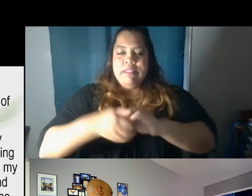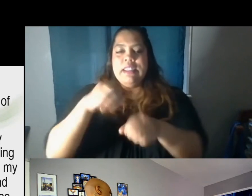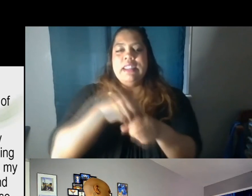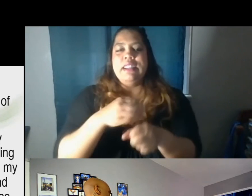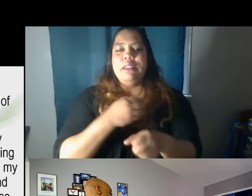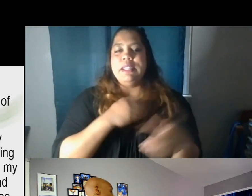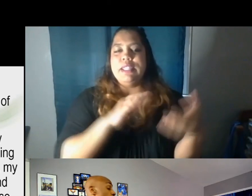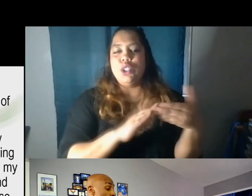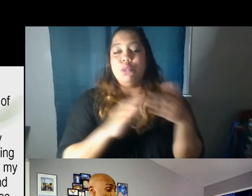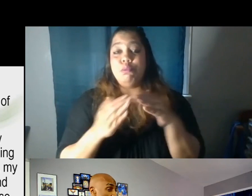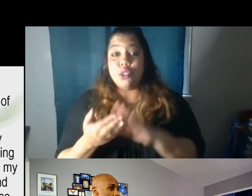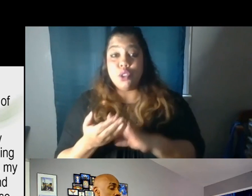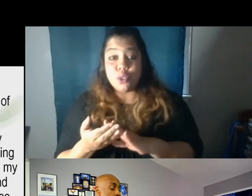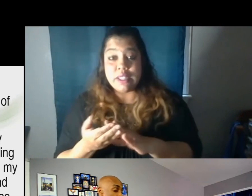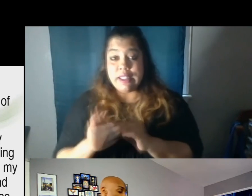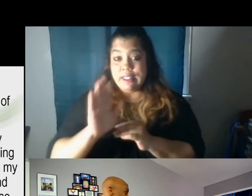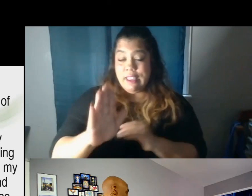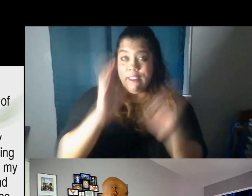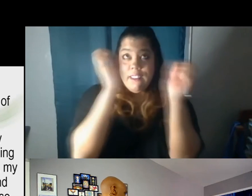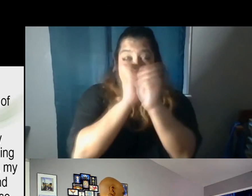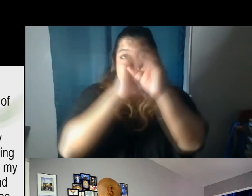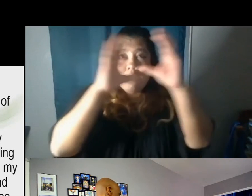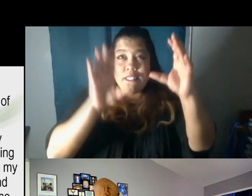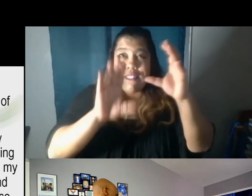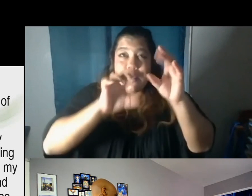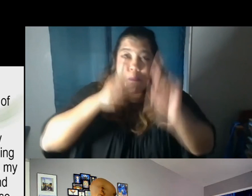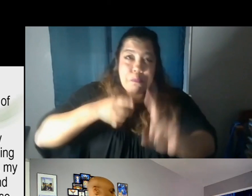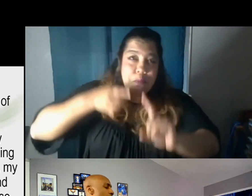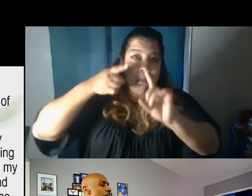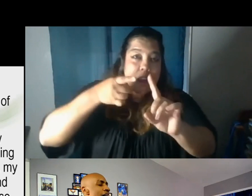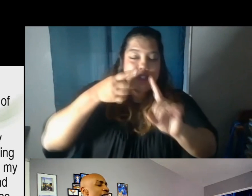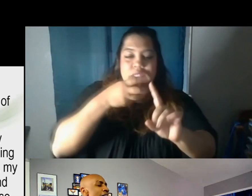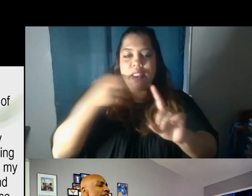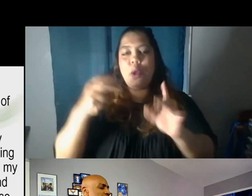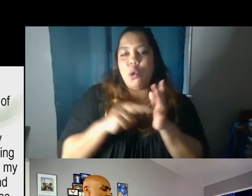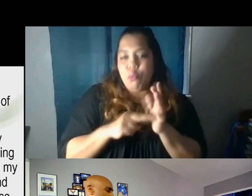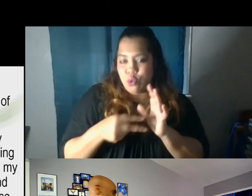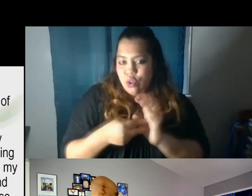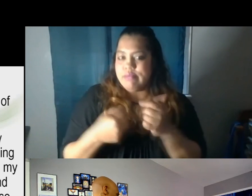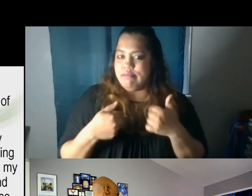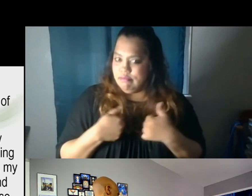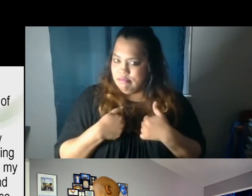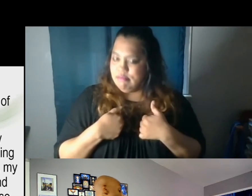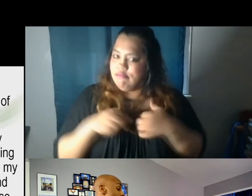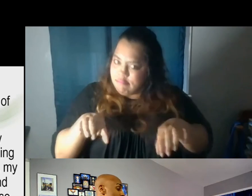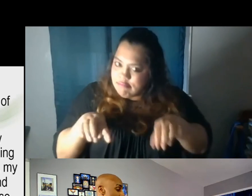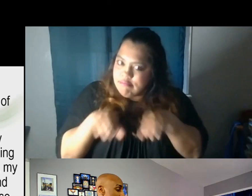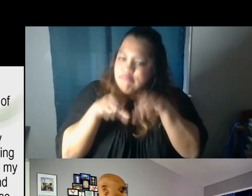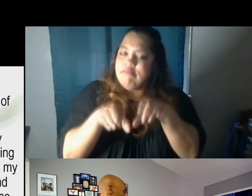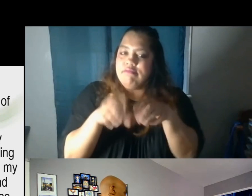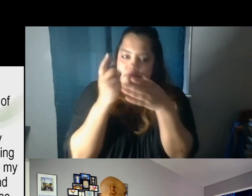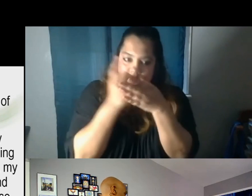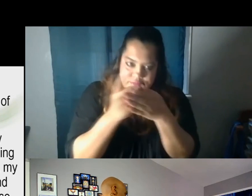my community's vision, mission, and purpose. I actively give as